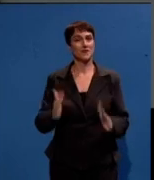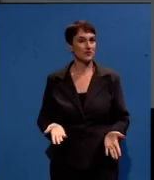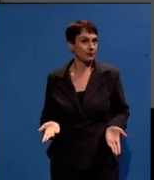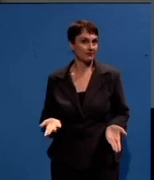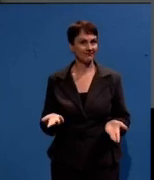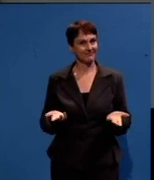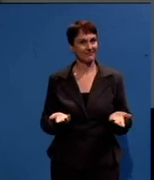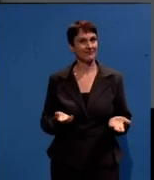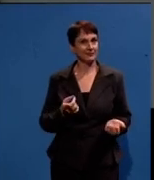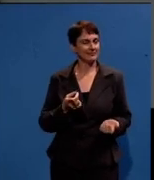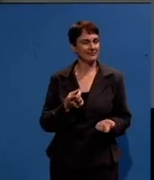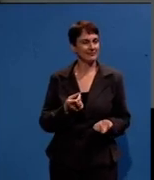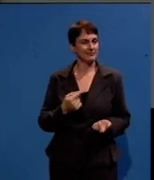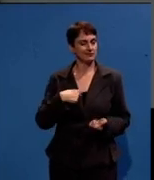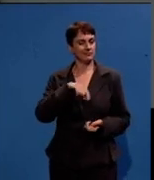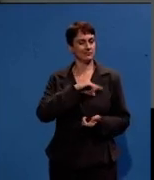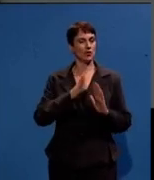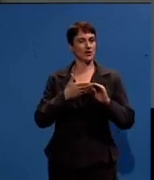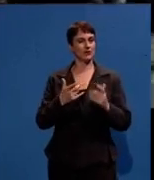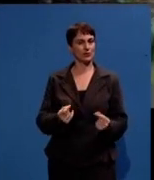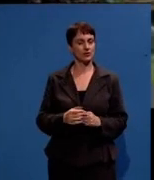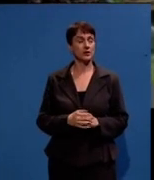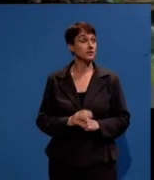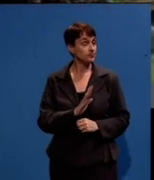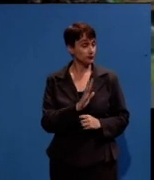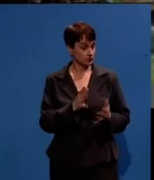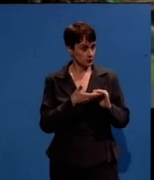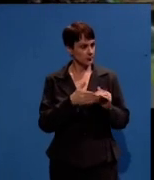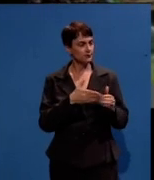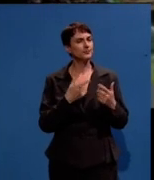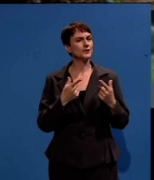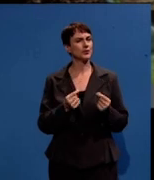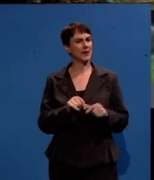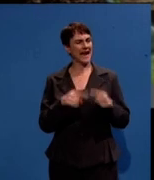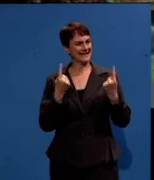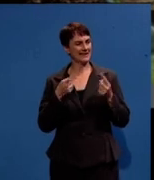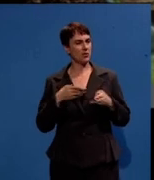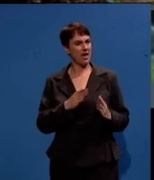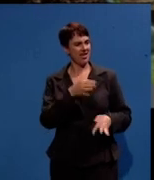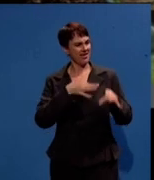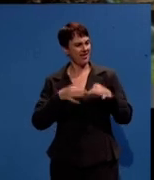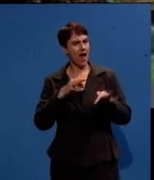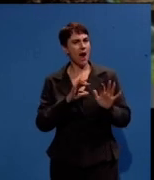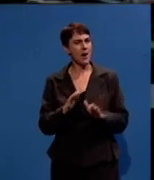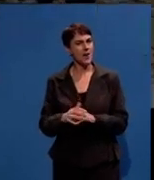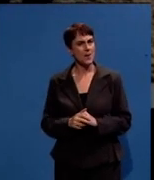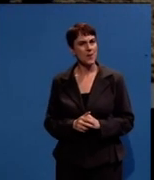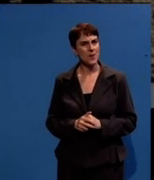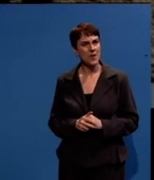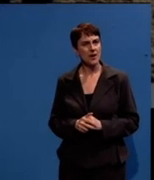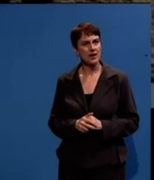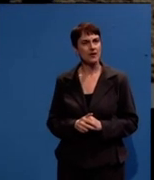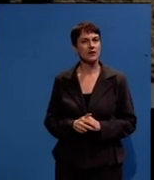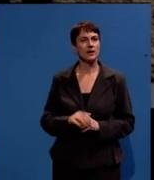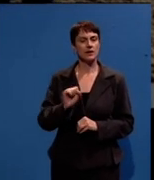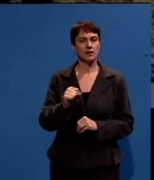we need to do as South Africans. Your organization has an interesting way of going about doing what you're doing. So would you care to expand on that? As Room to